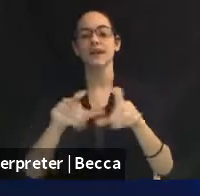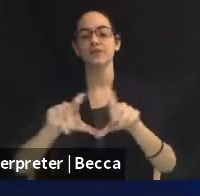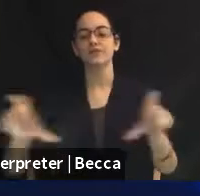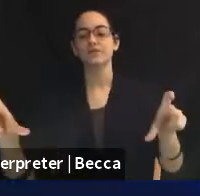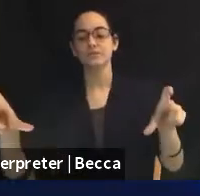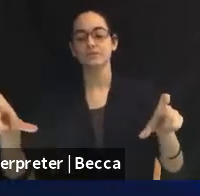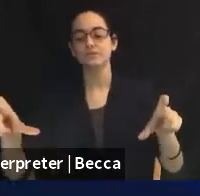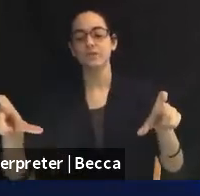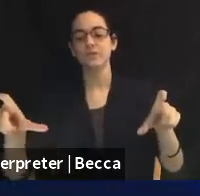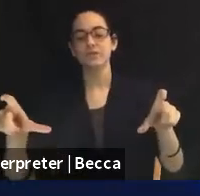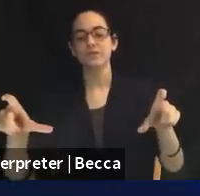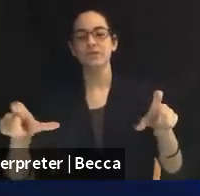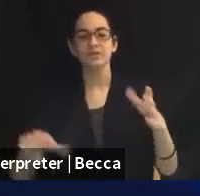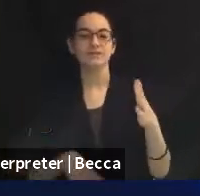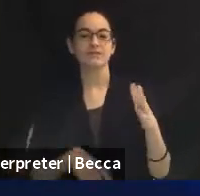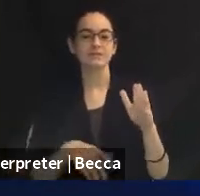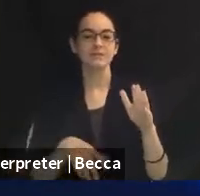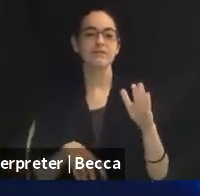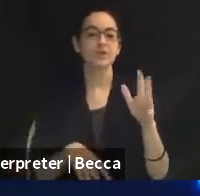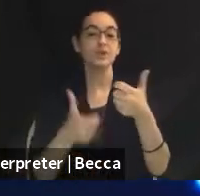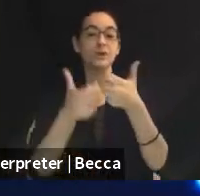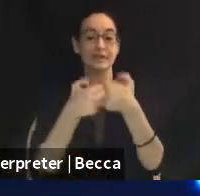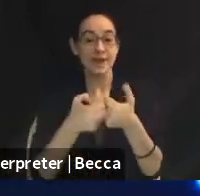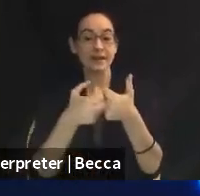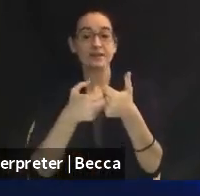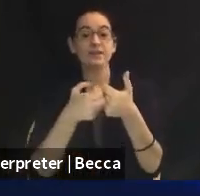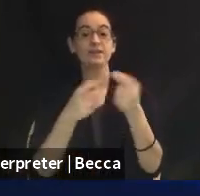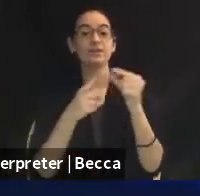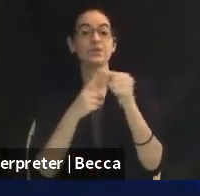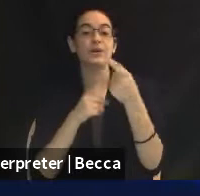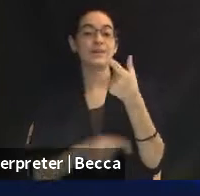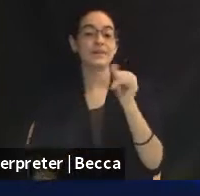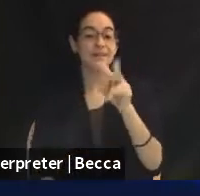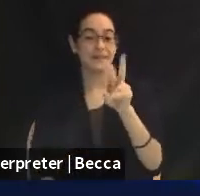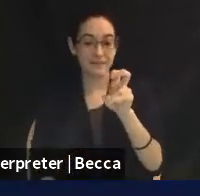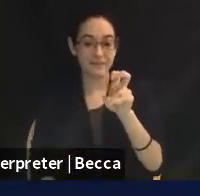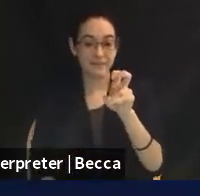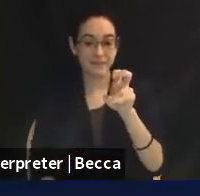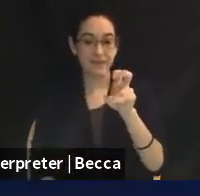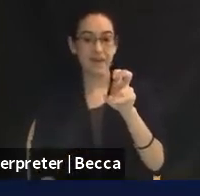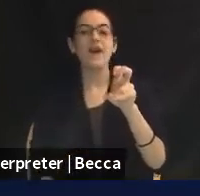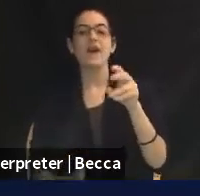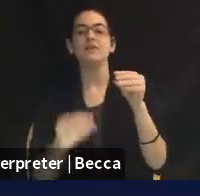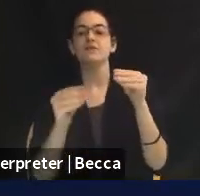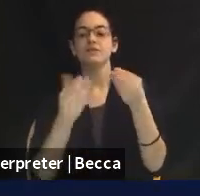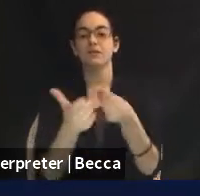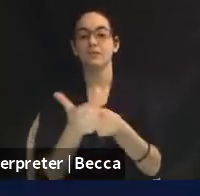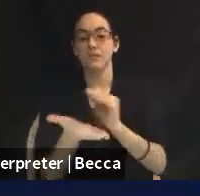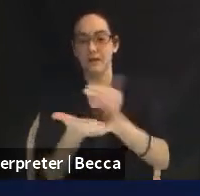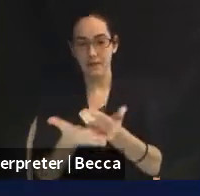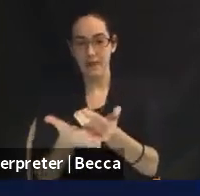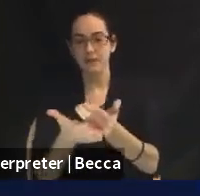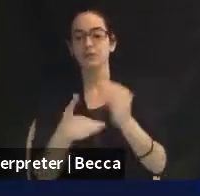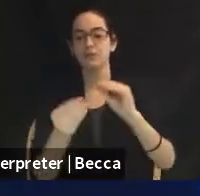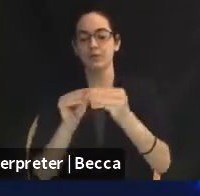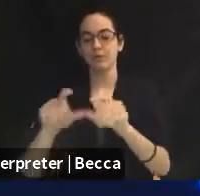up that way. That's the way my wife and I do it. You can also text the word give plus a dollar amount that you want to give to the number that you'll see